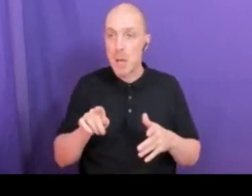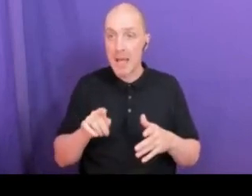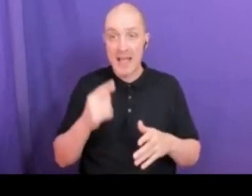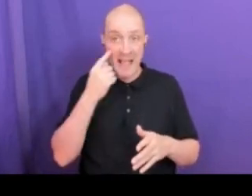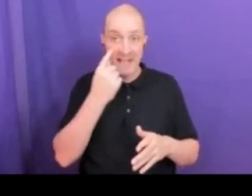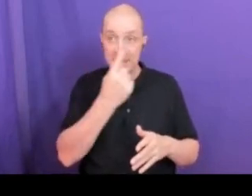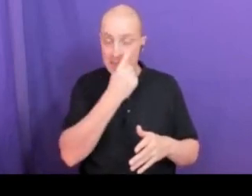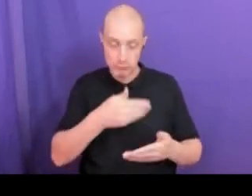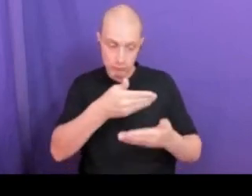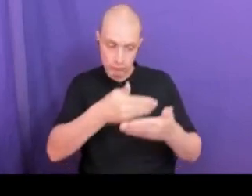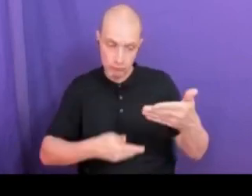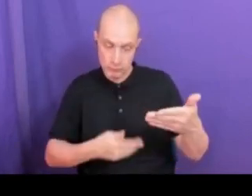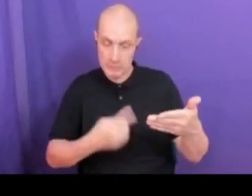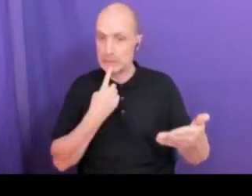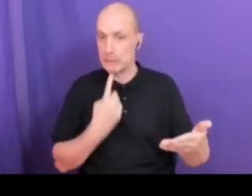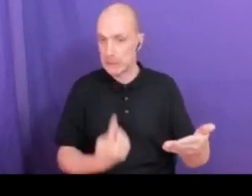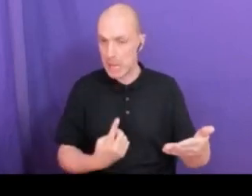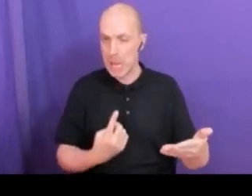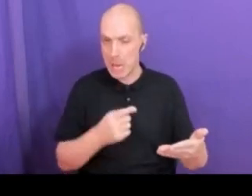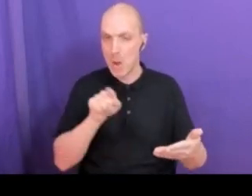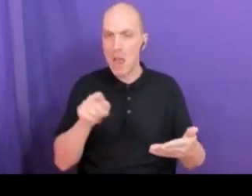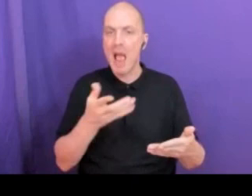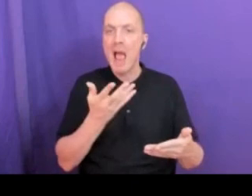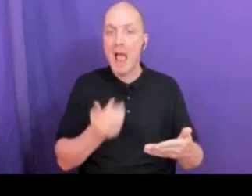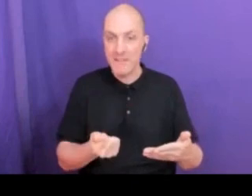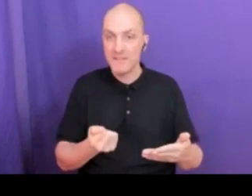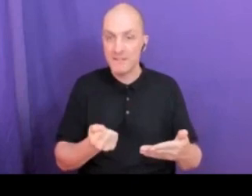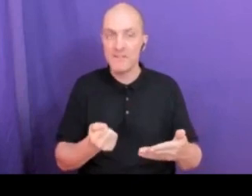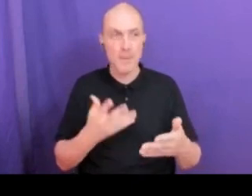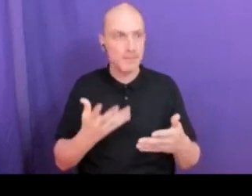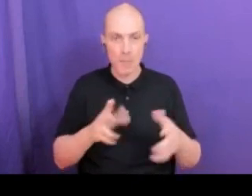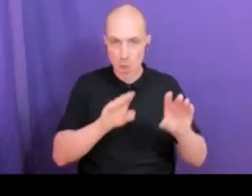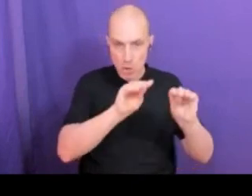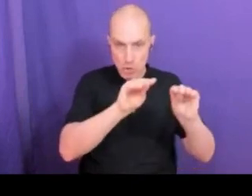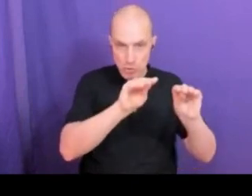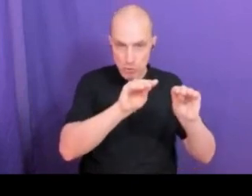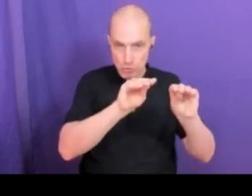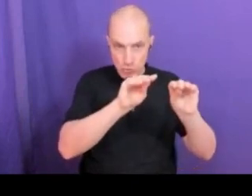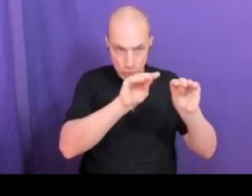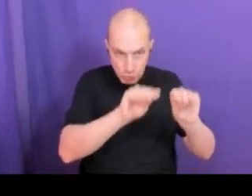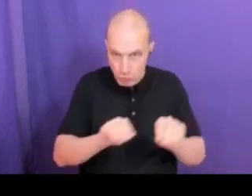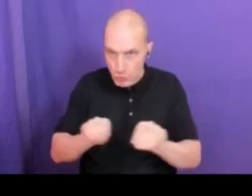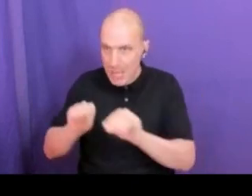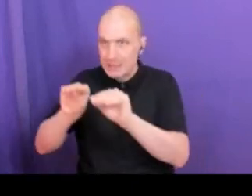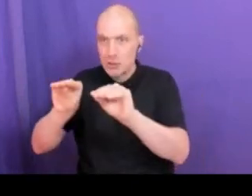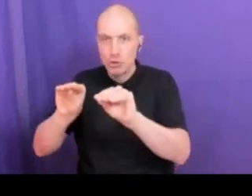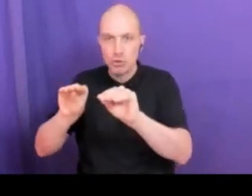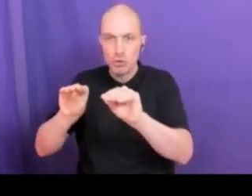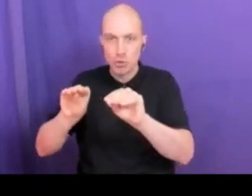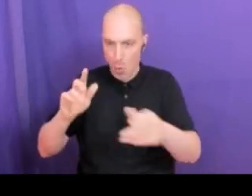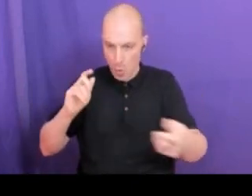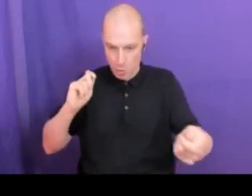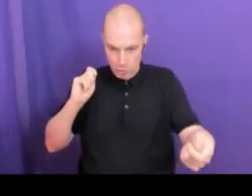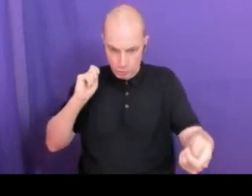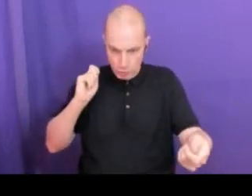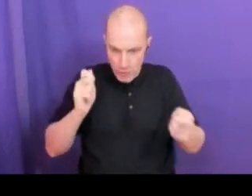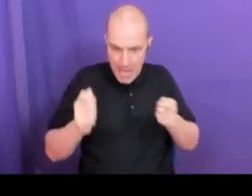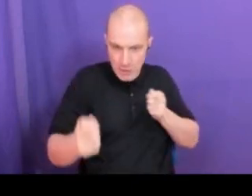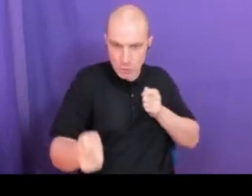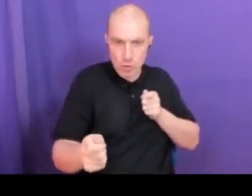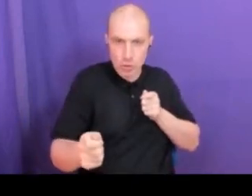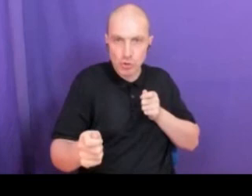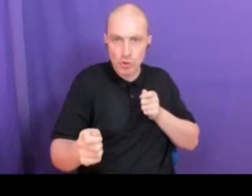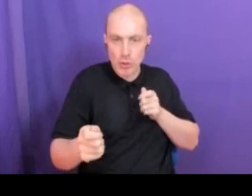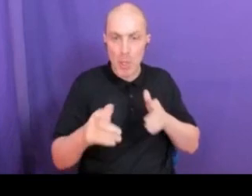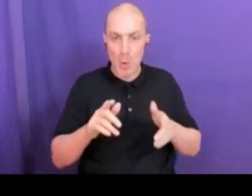this period of transition. Like many things that we take on throughout our lives, but athletes are, as they're approaching